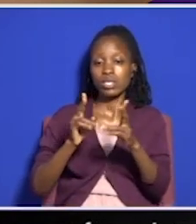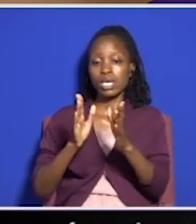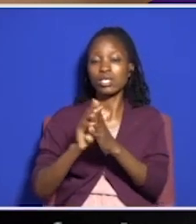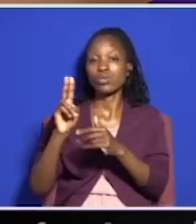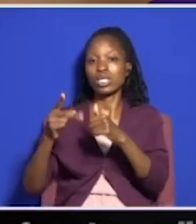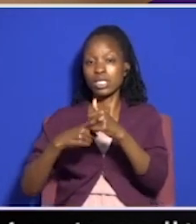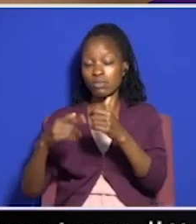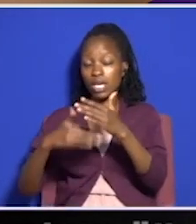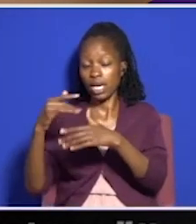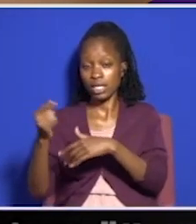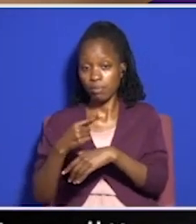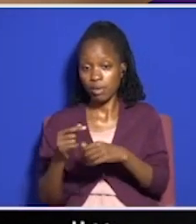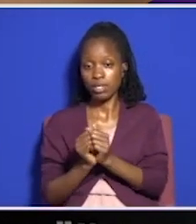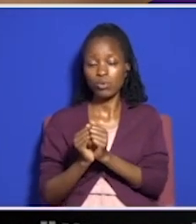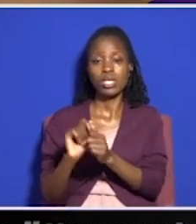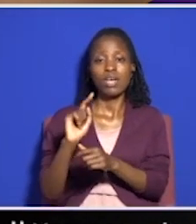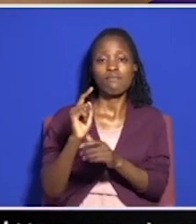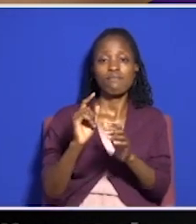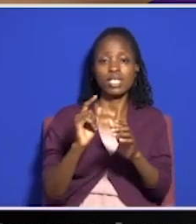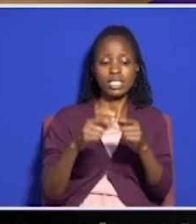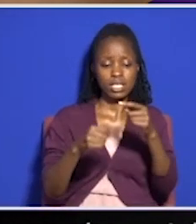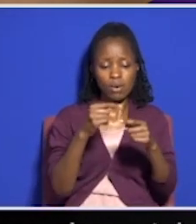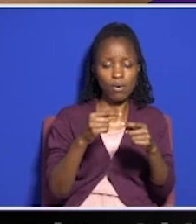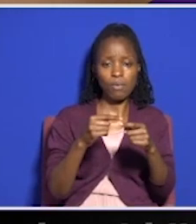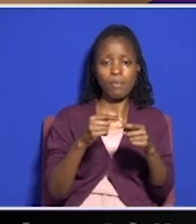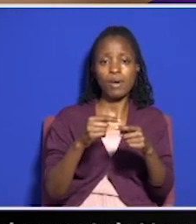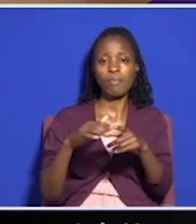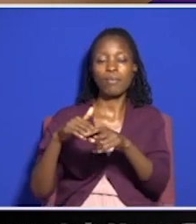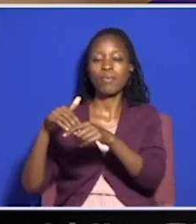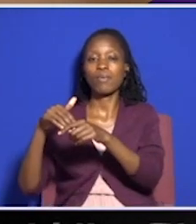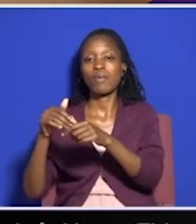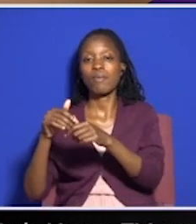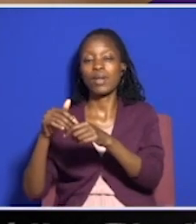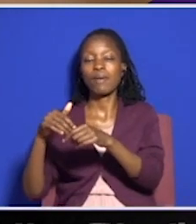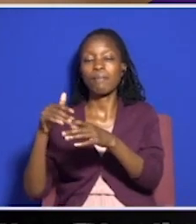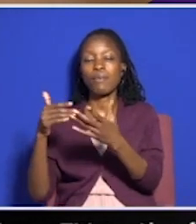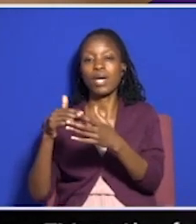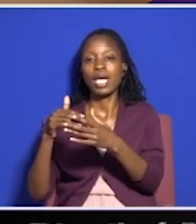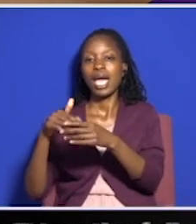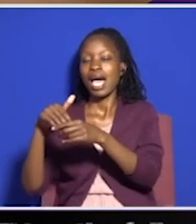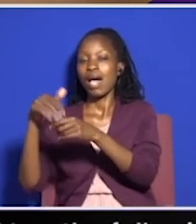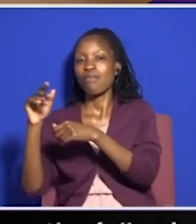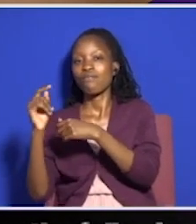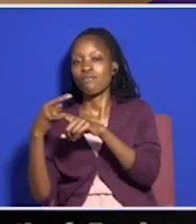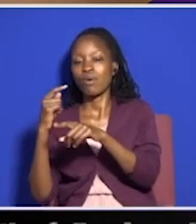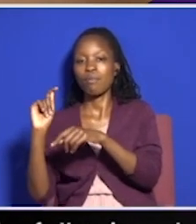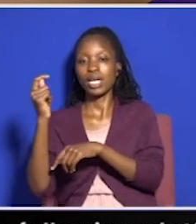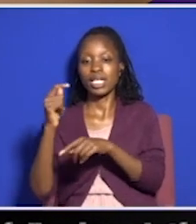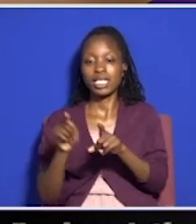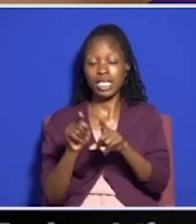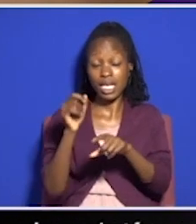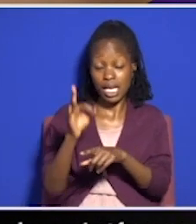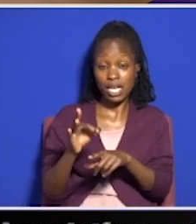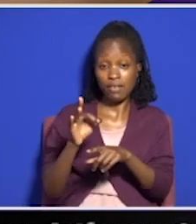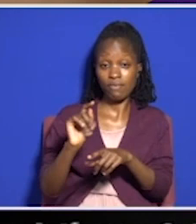26th of next month, with the first leg being played away from home. Now, if Starlets emerge victorious on aggregate against Cameroon,